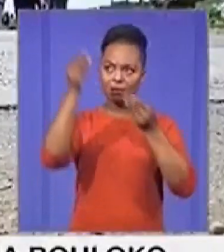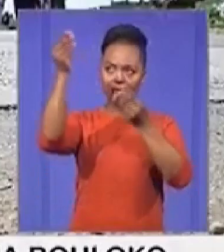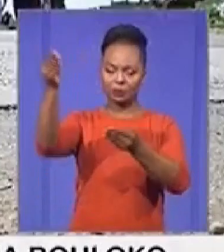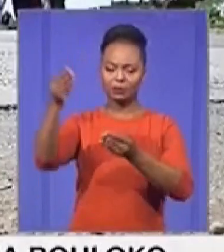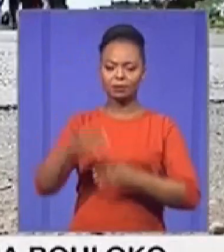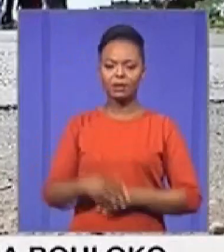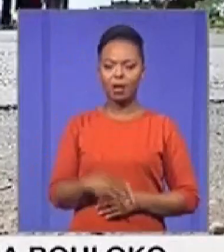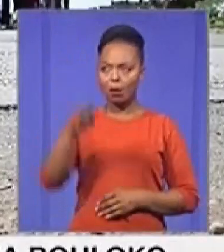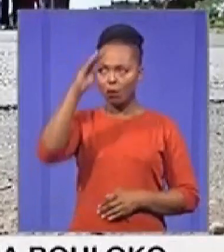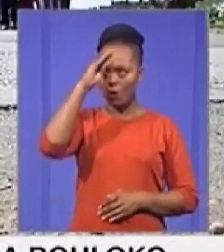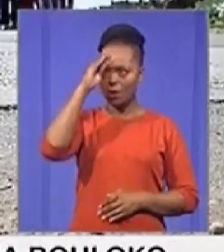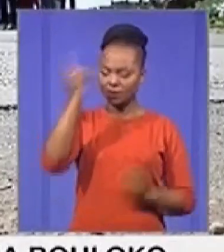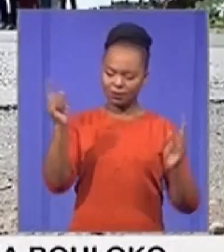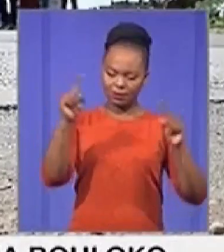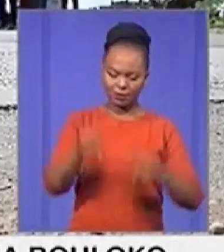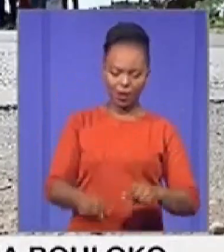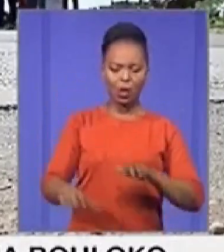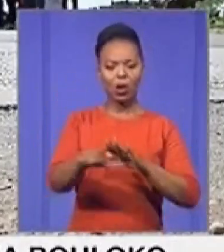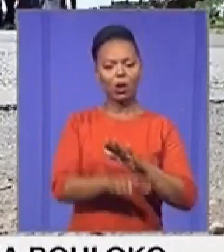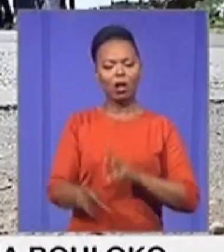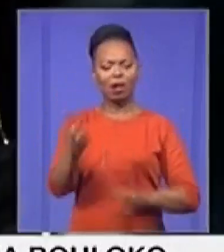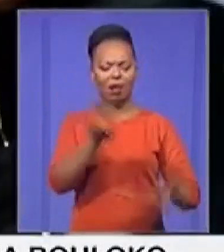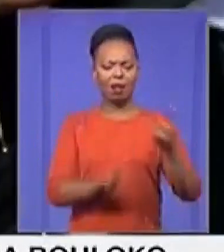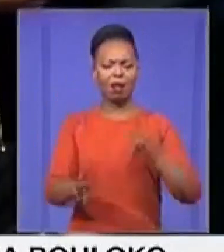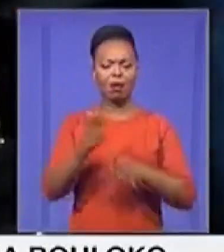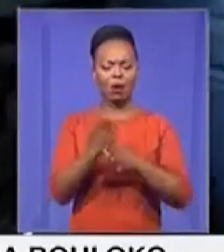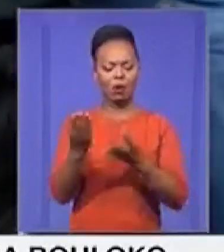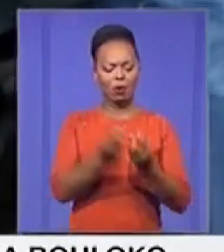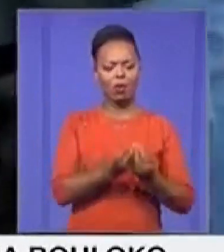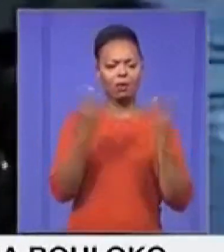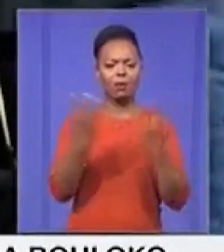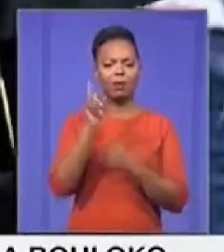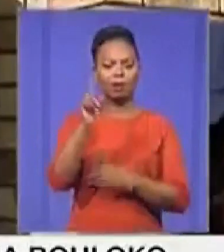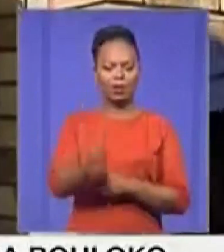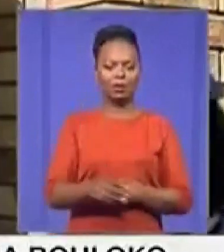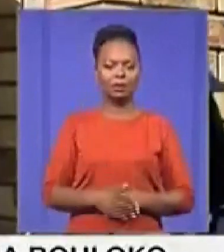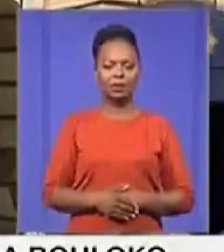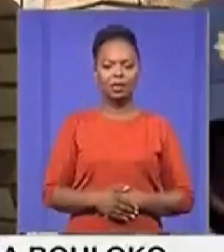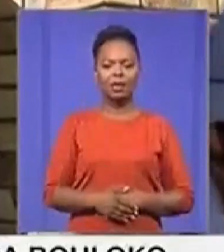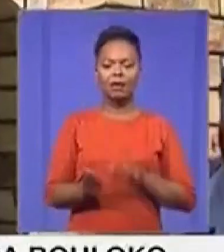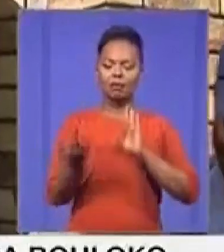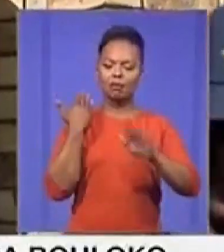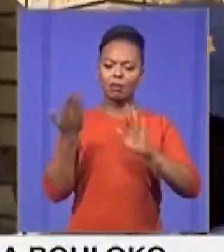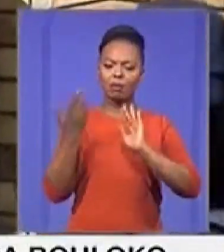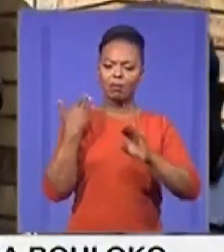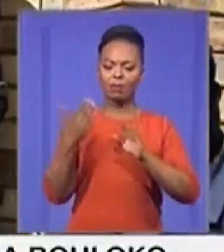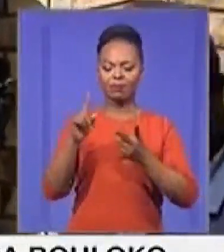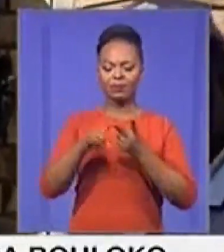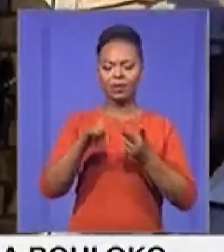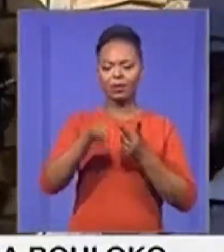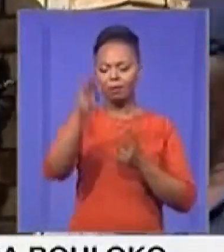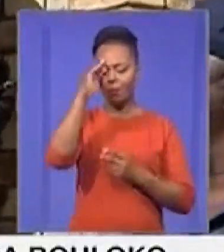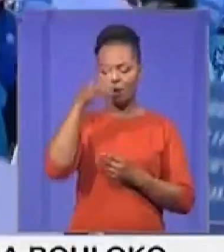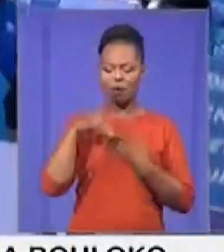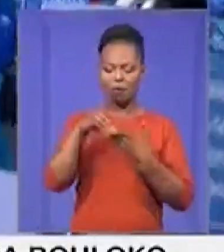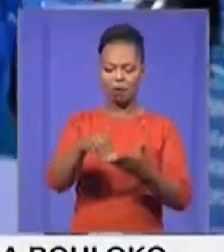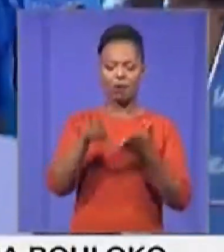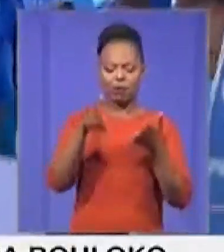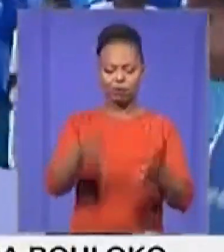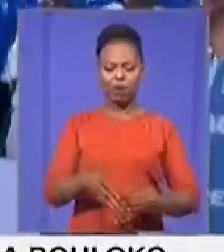batla mapodisa atle locally a tlo bereka le setšhaba re recruite metro police ya fano re